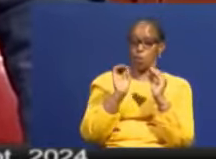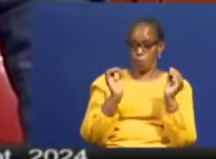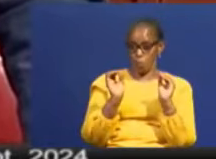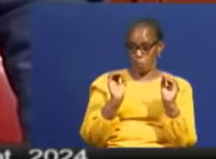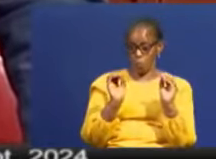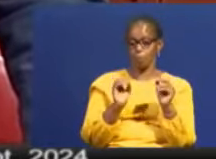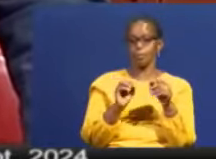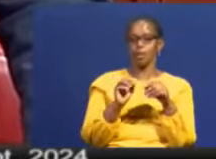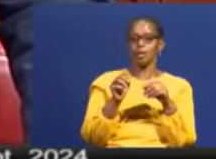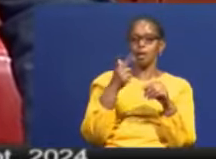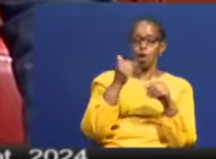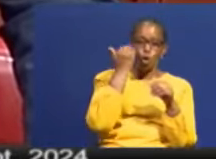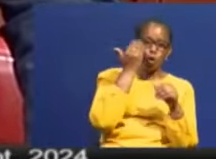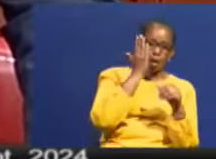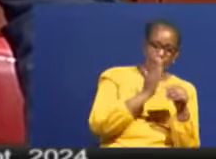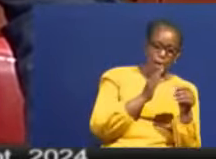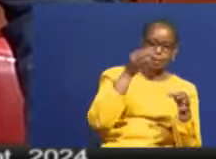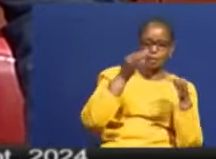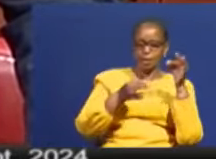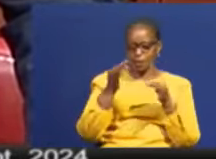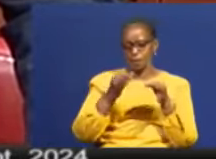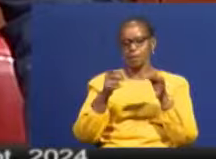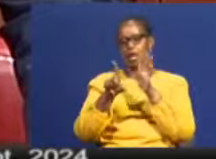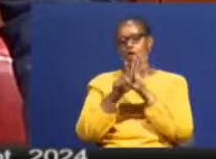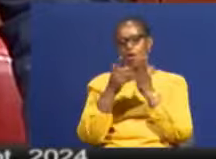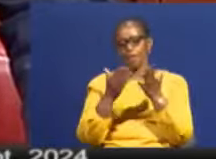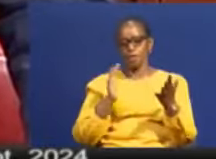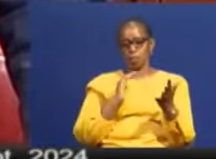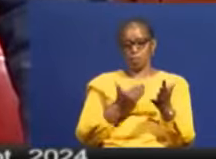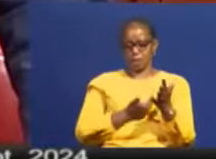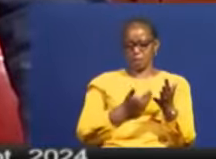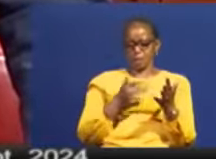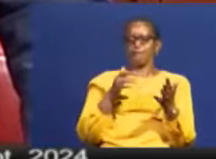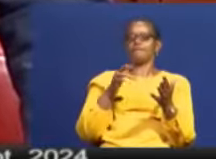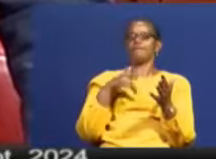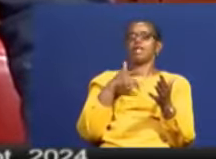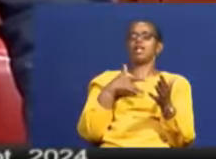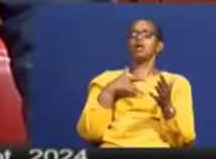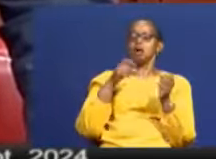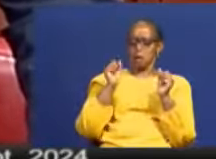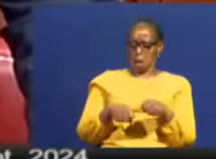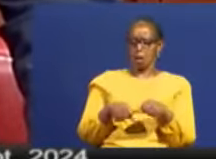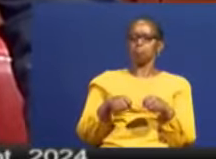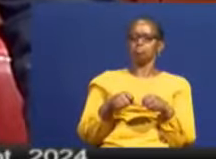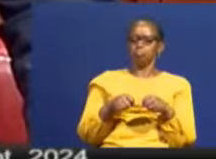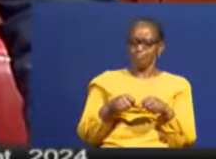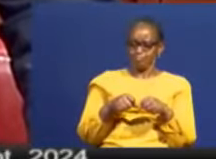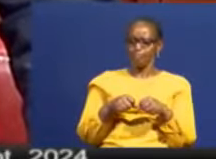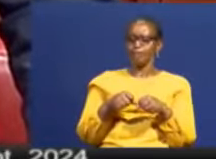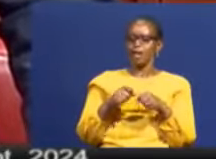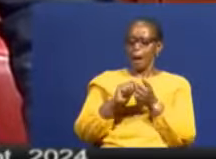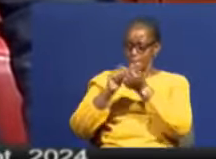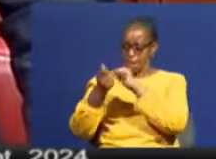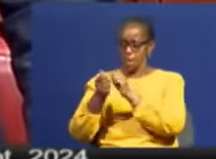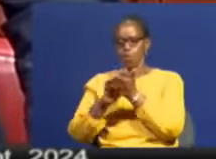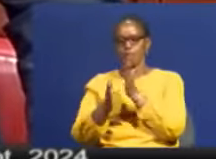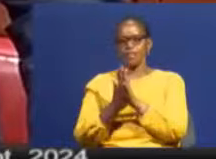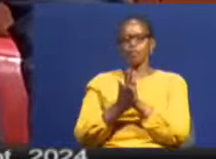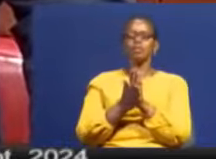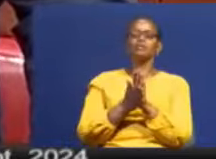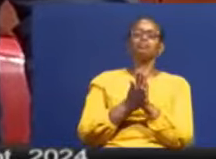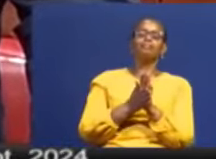at the Justice and Legal Affairs Committee that we can execute that amendment without requiring a referendum. Madam Speaker,